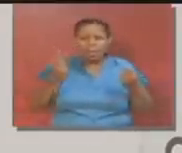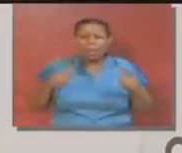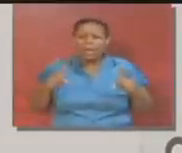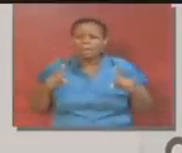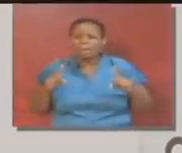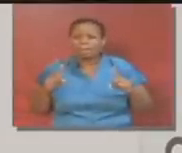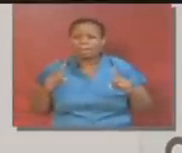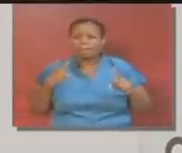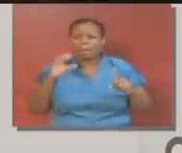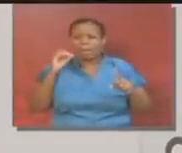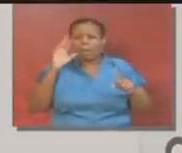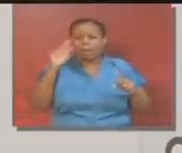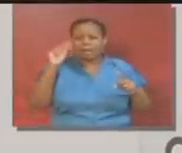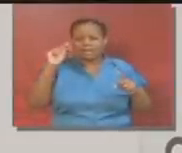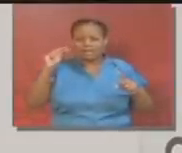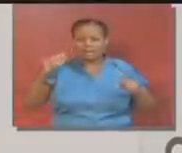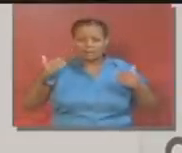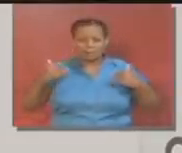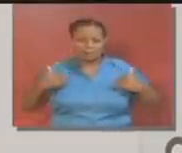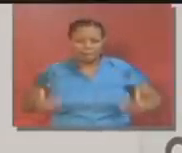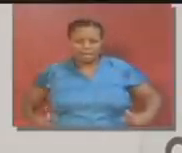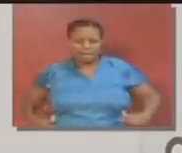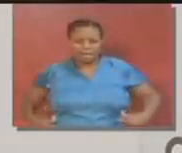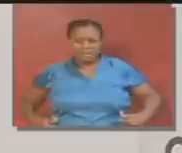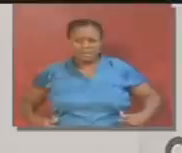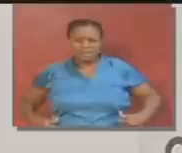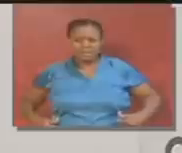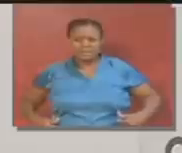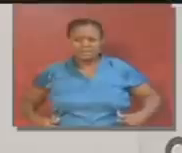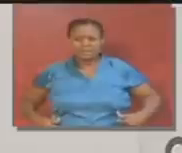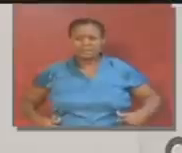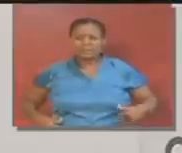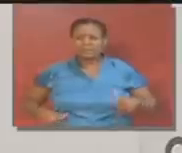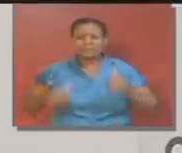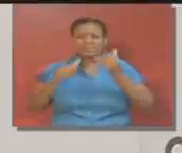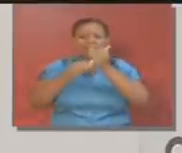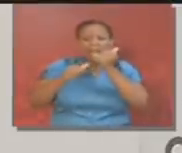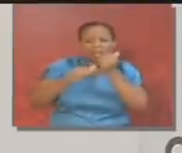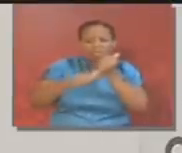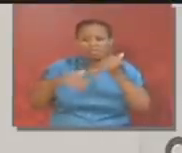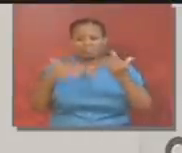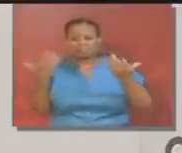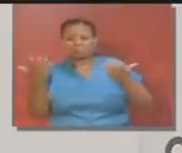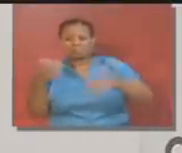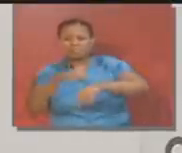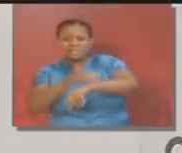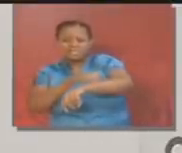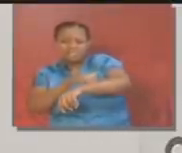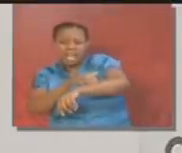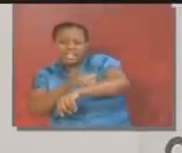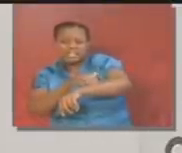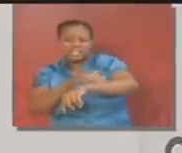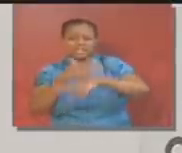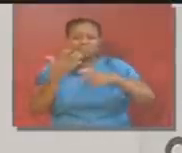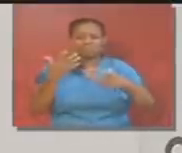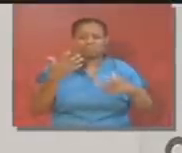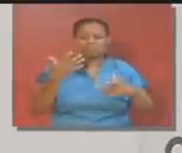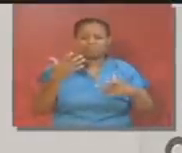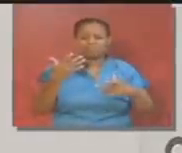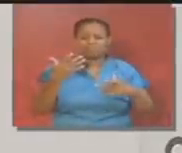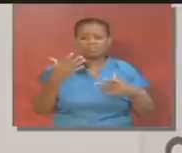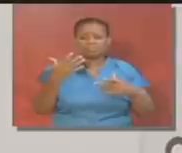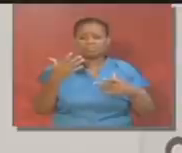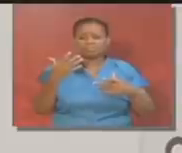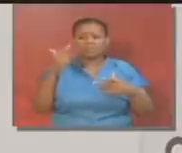affected, bowel. So you're going to get diarrhea, skin. You're going to get your rash. You're going to get brain affected and also